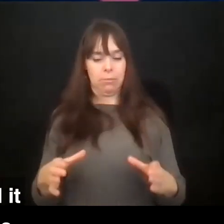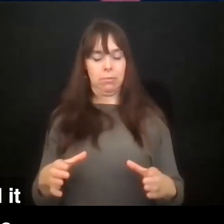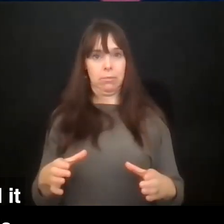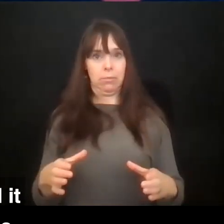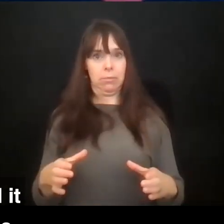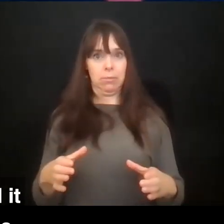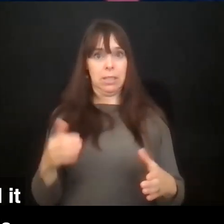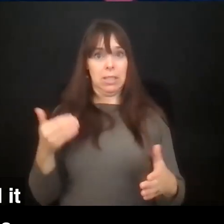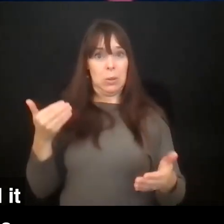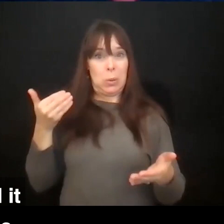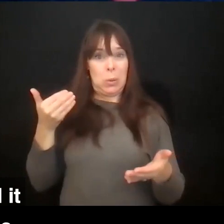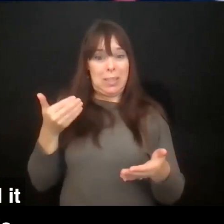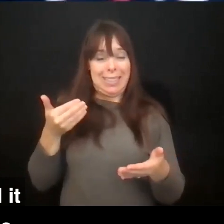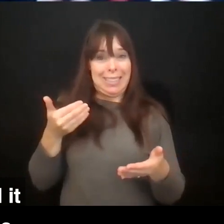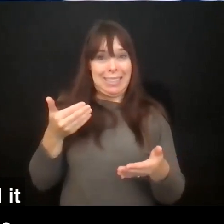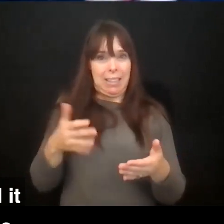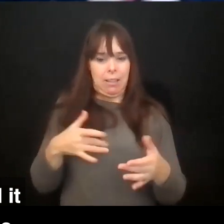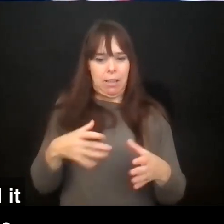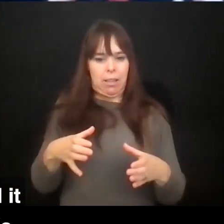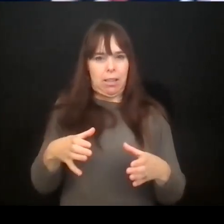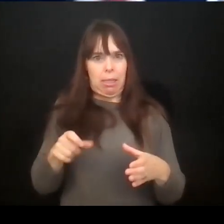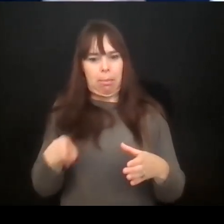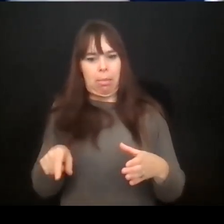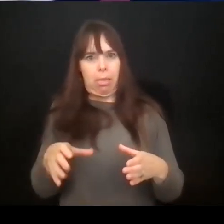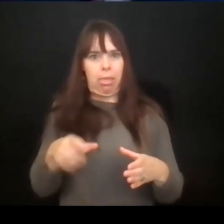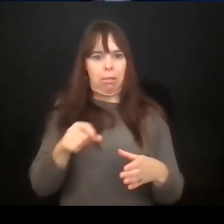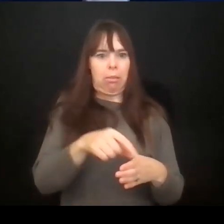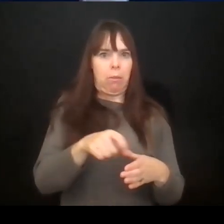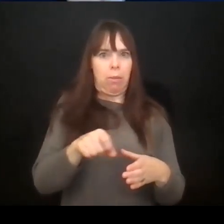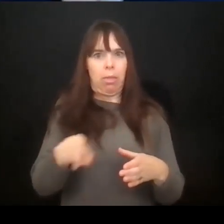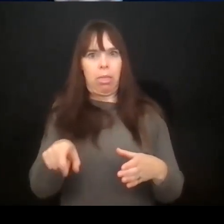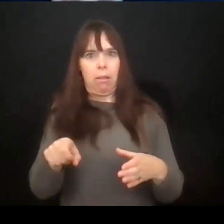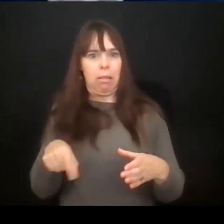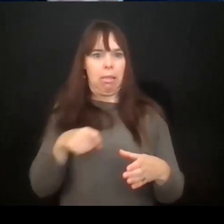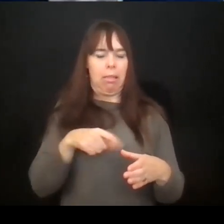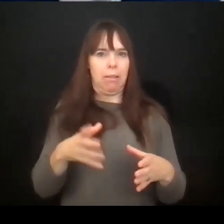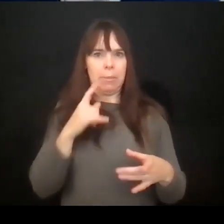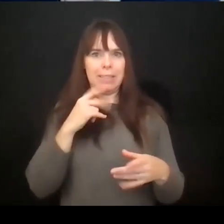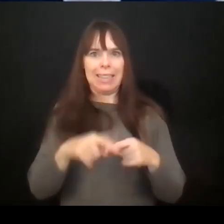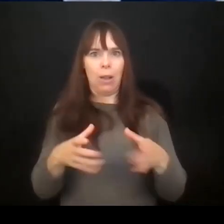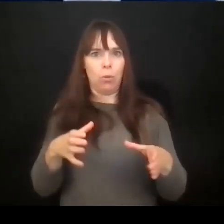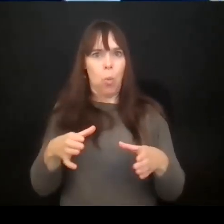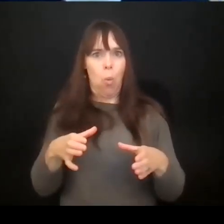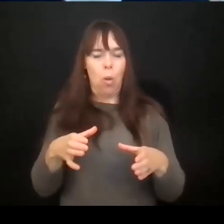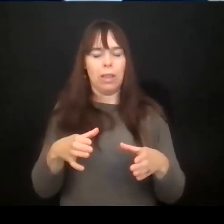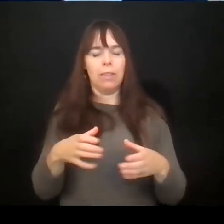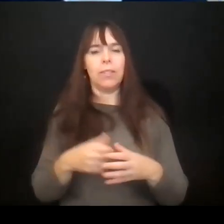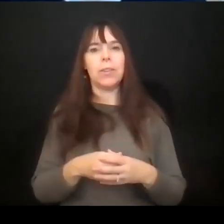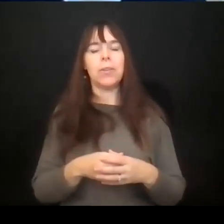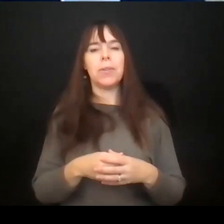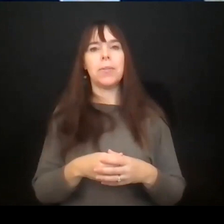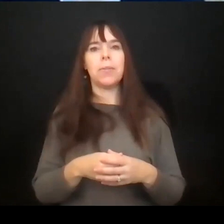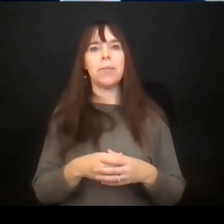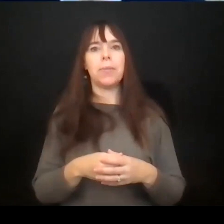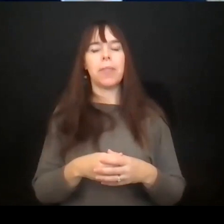towards the end, it begins to drip a little along the sides. So,